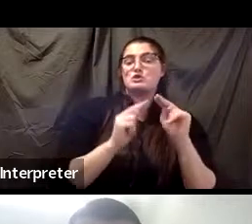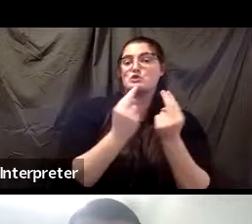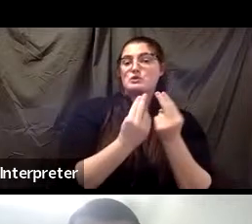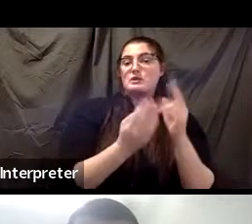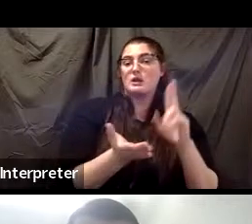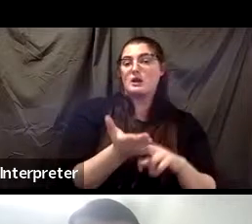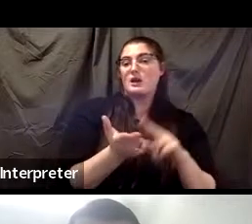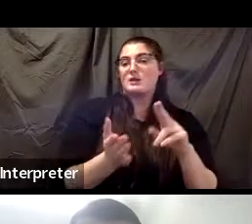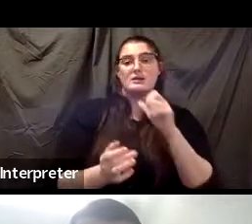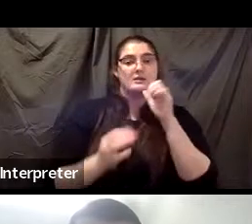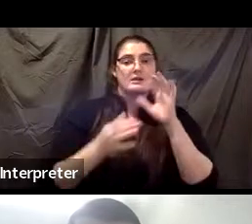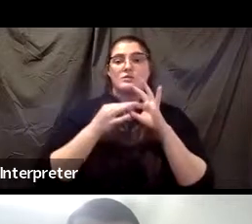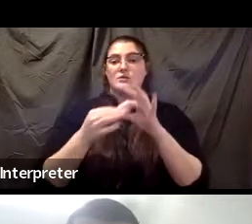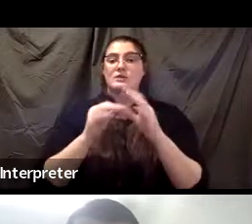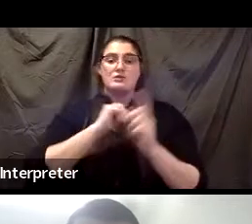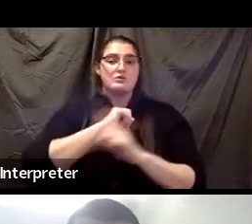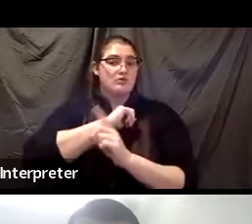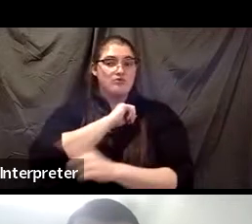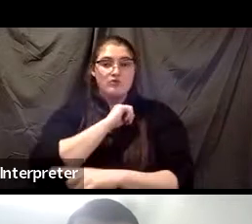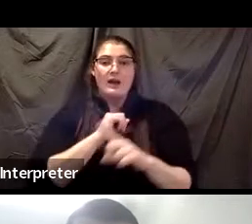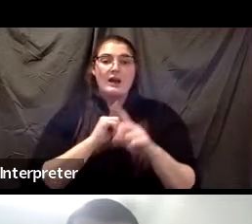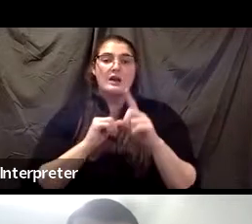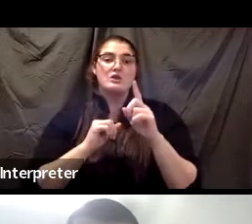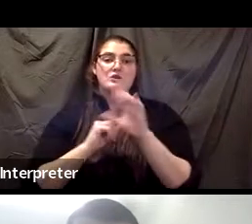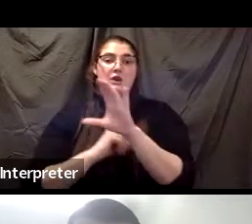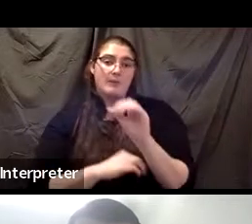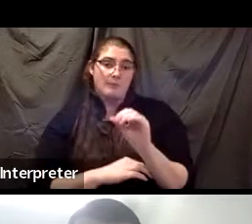trash committee on those consent calendar items.